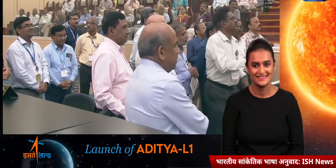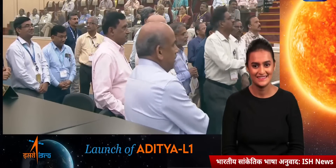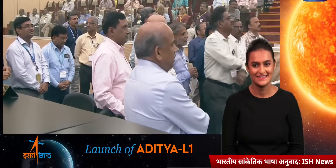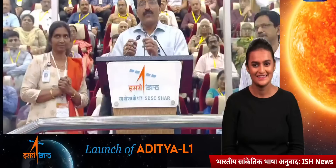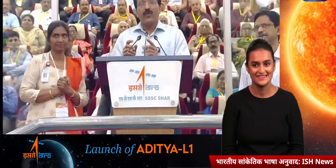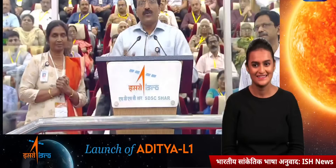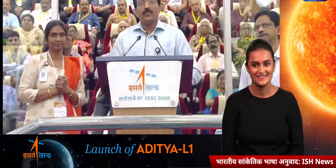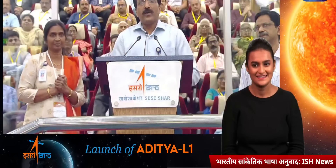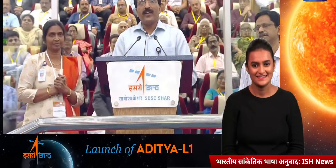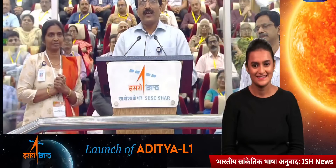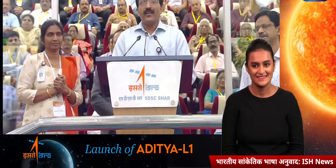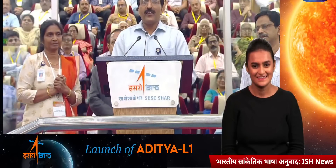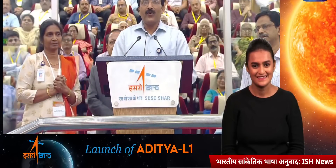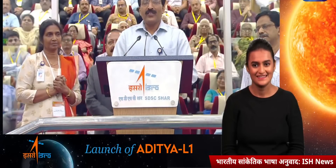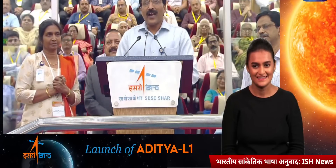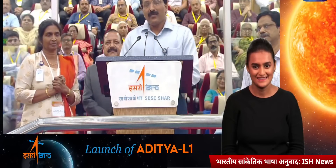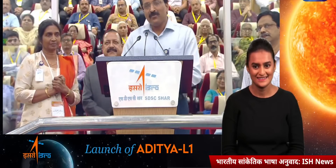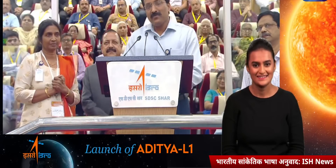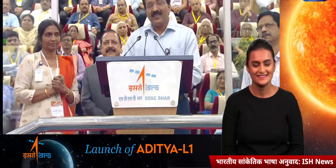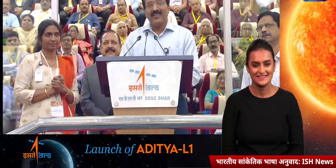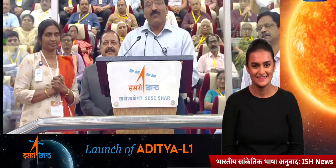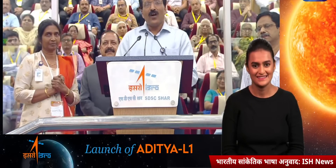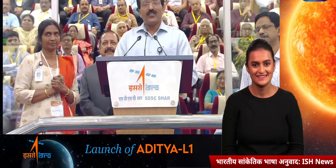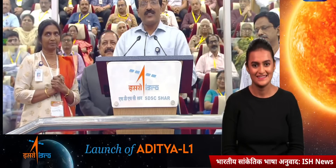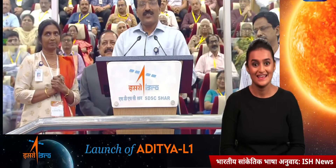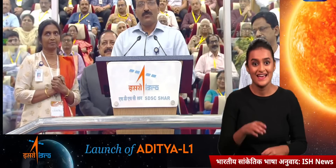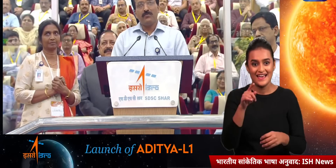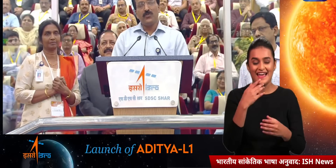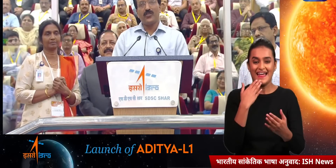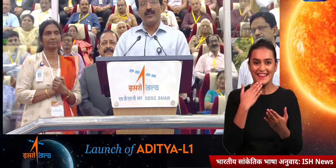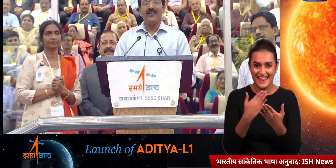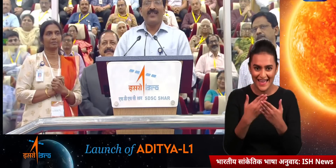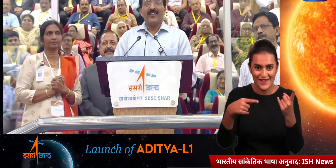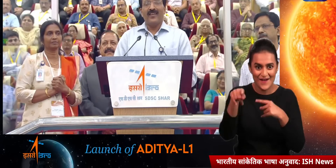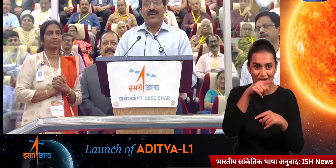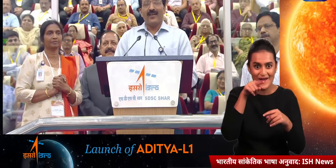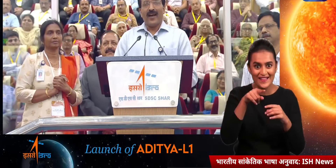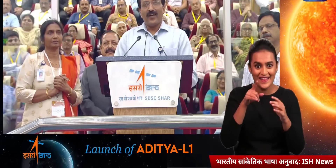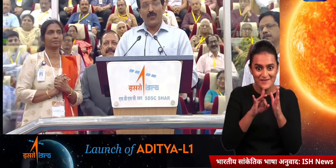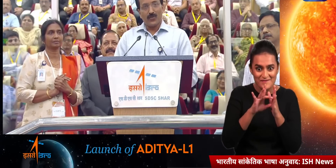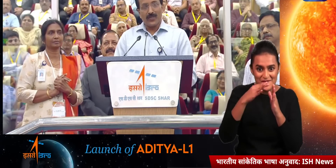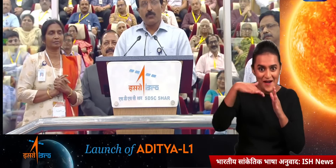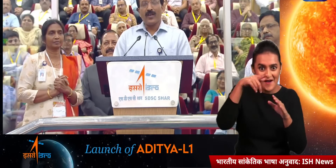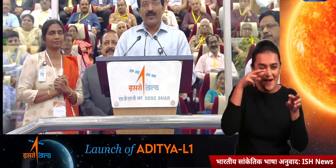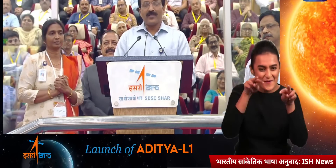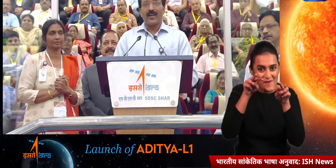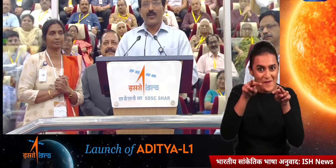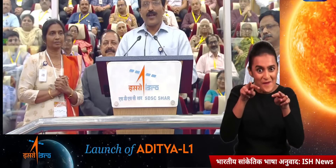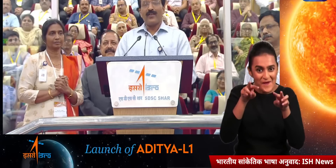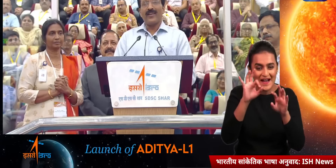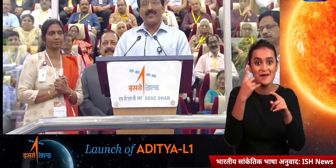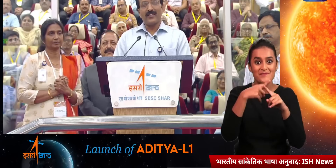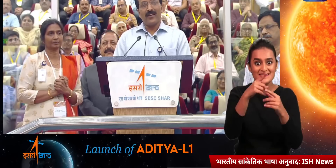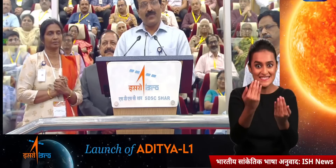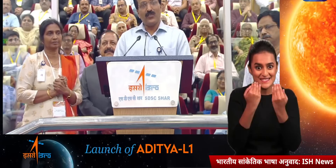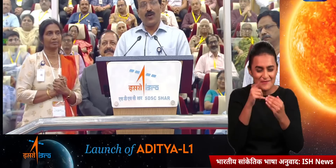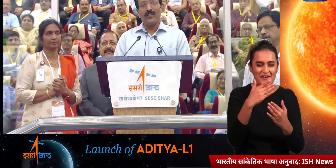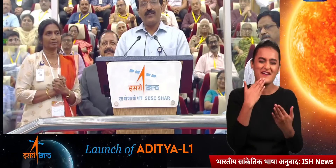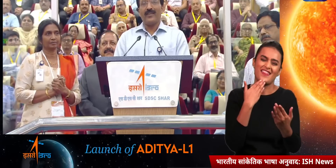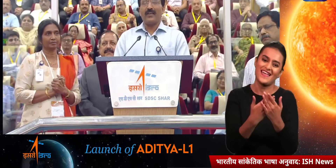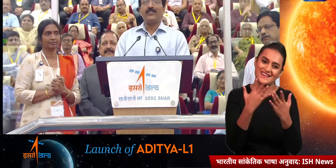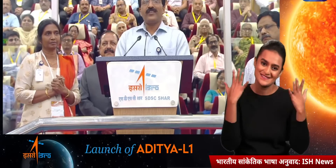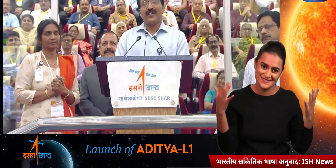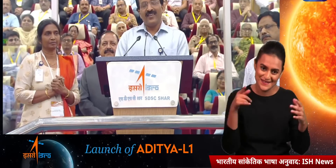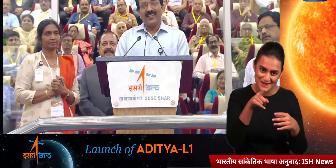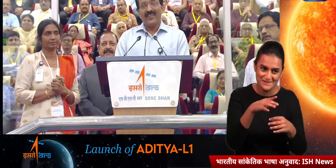Thank you everybody for spending your time watching this mission and also supporting us and congratulating us, and we joined